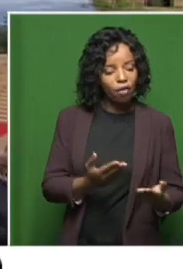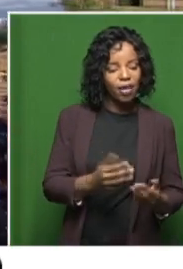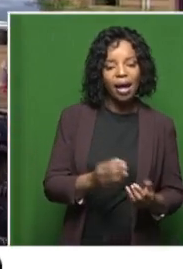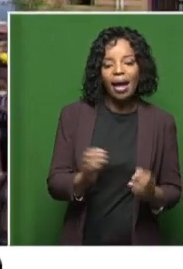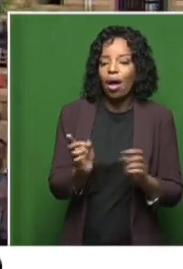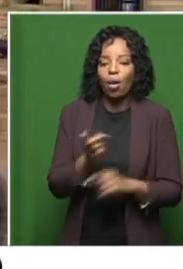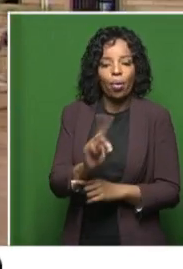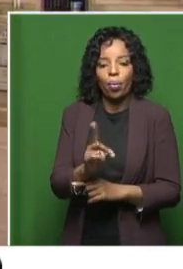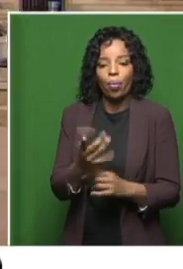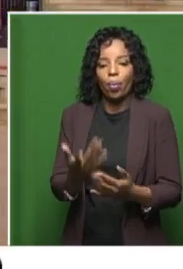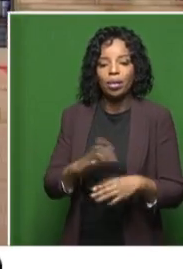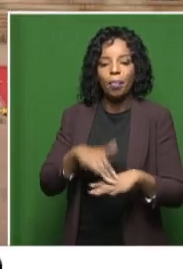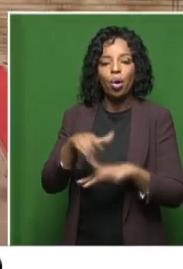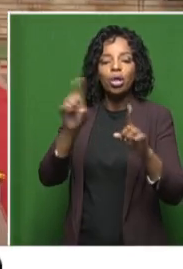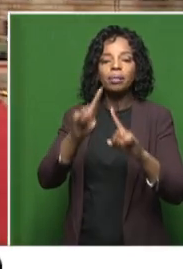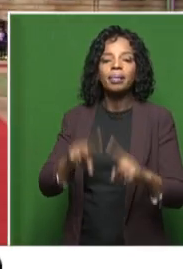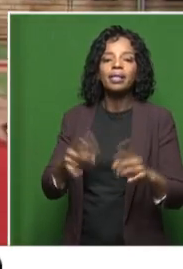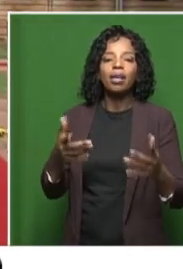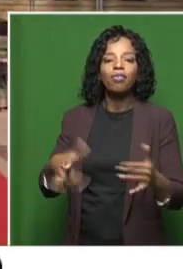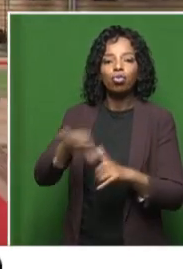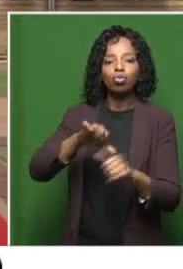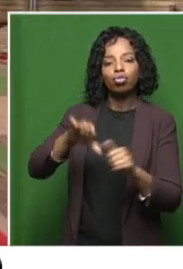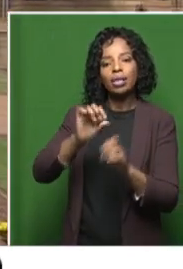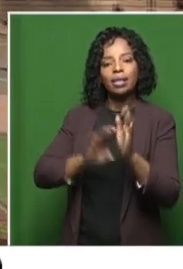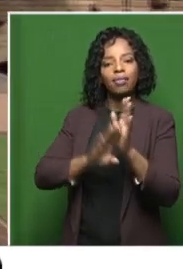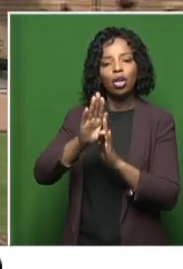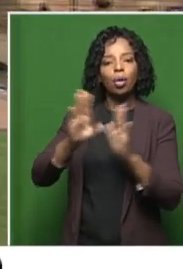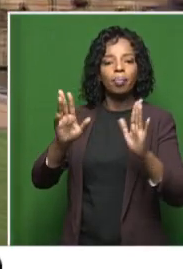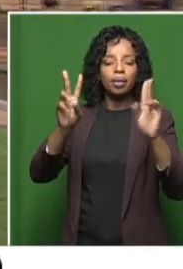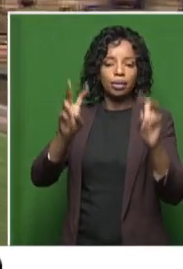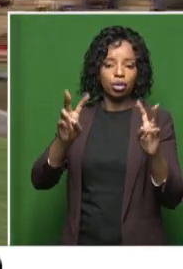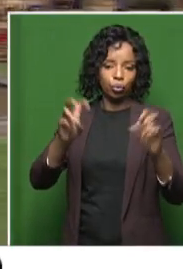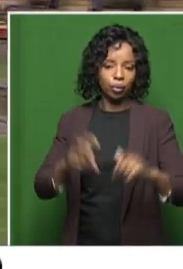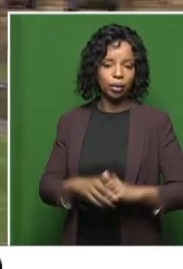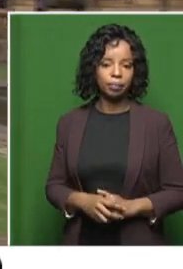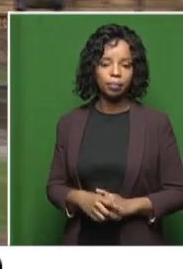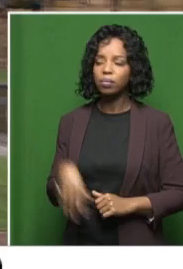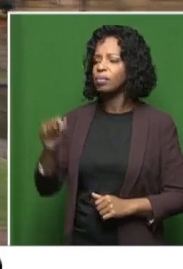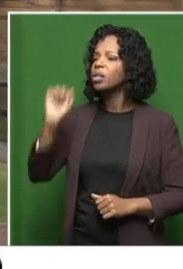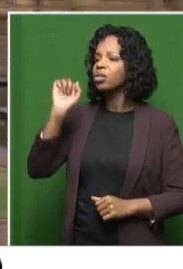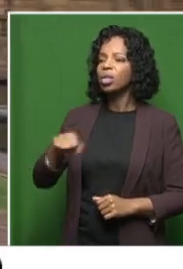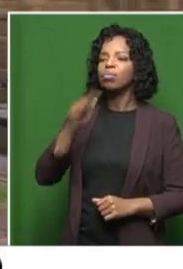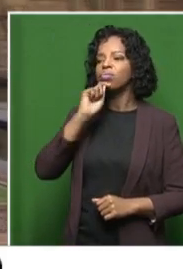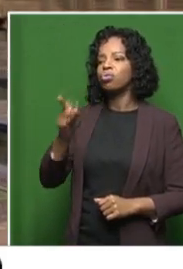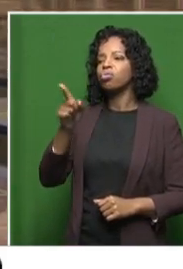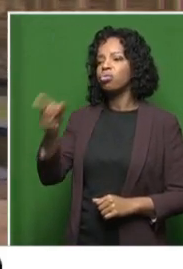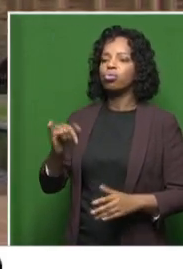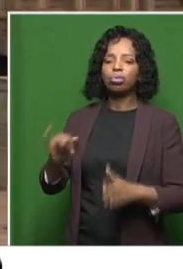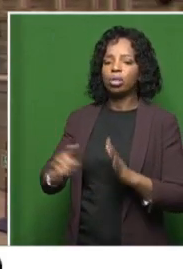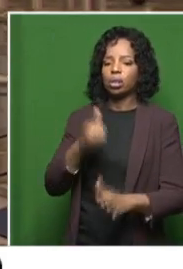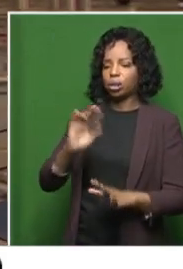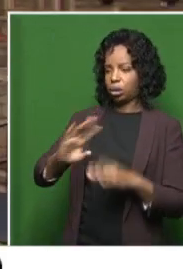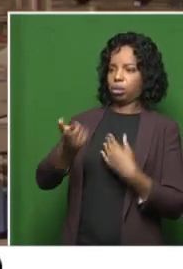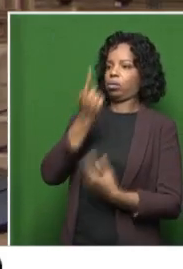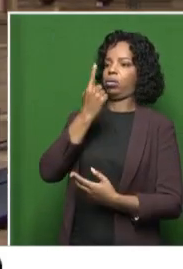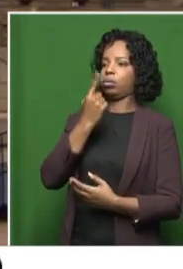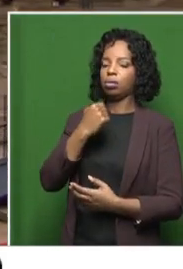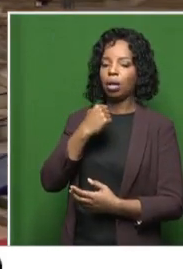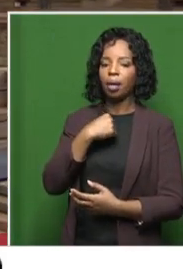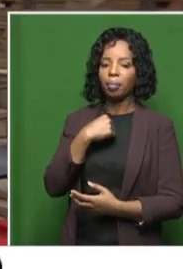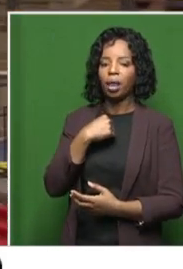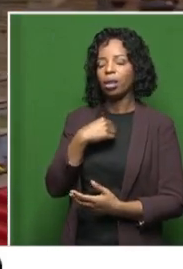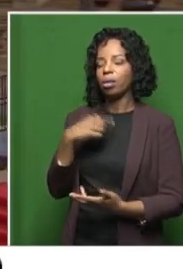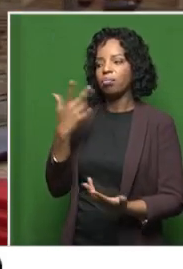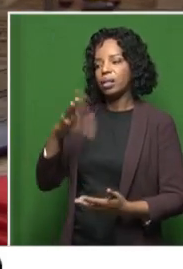and particularly issues of social development? Well, yes, you did ambush me, but it's okay. It's one of those things. Thank you very much, and a very good morning to